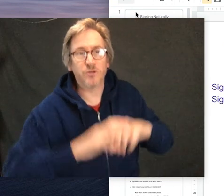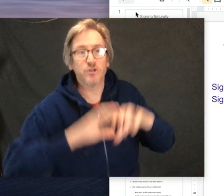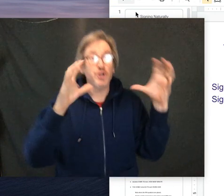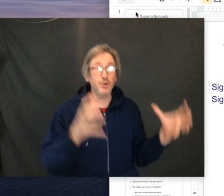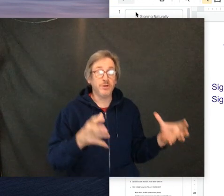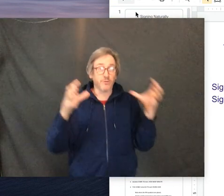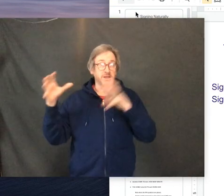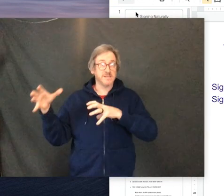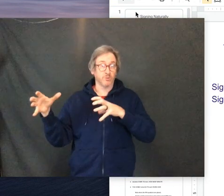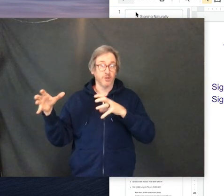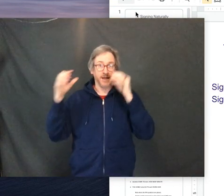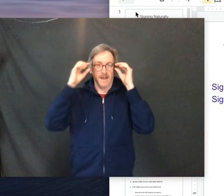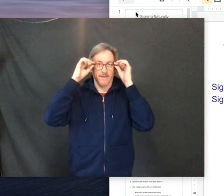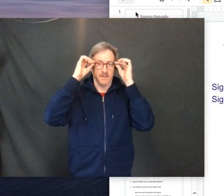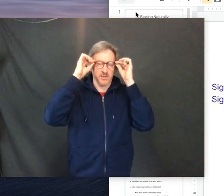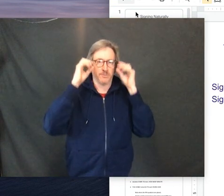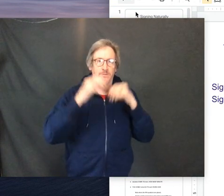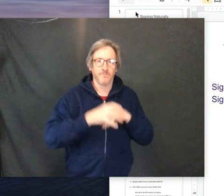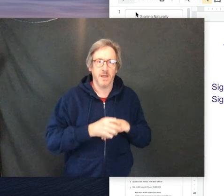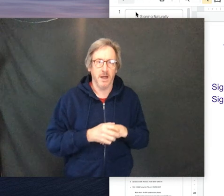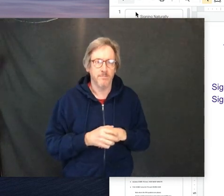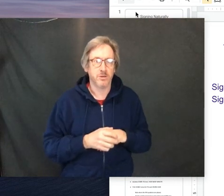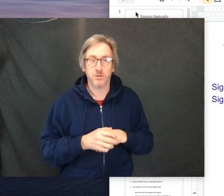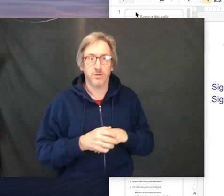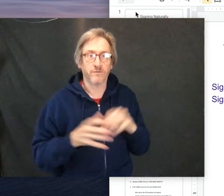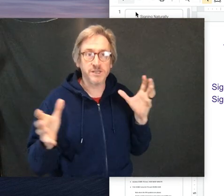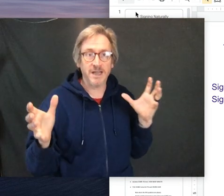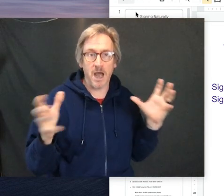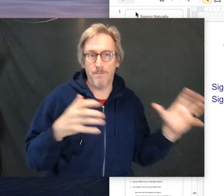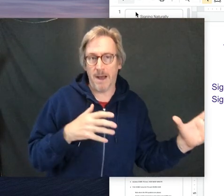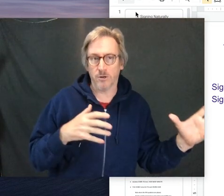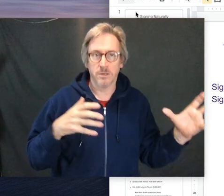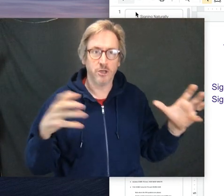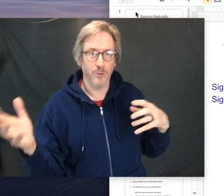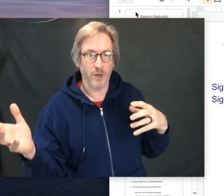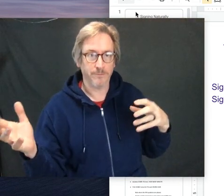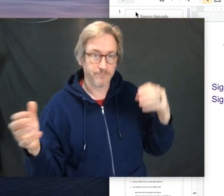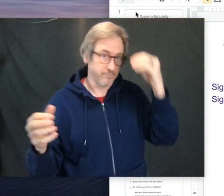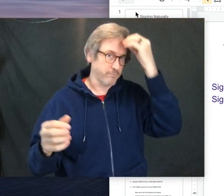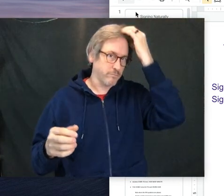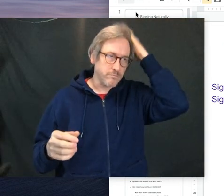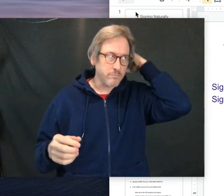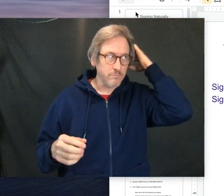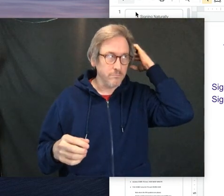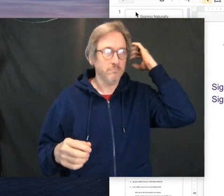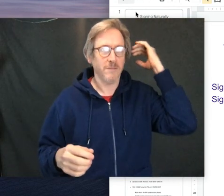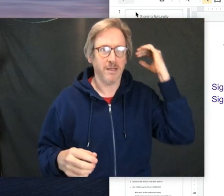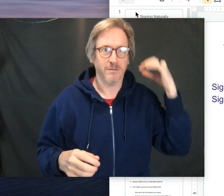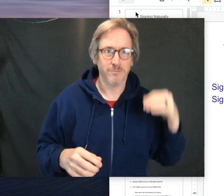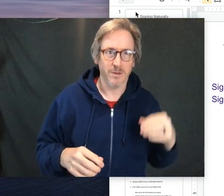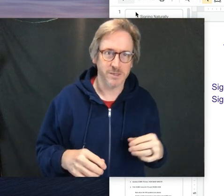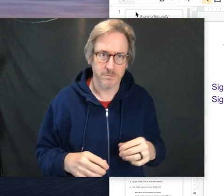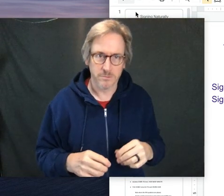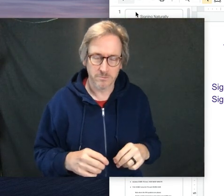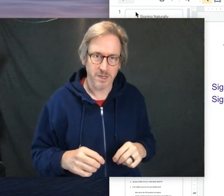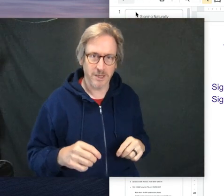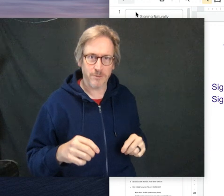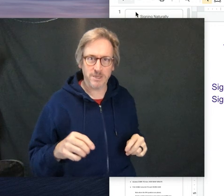So there's two different things that we're looking at in this chapter. Conversing about commuting. Hey, that